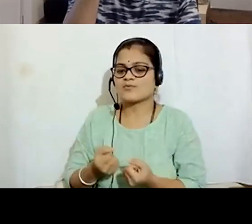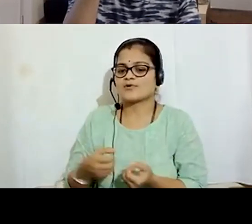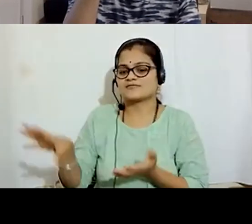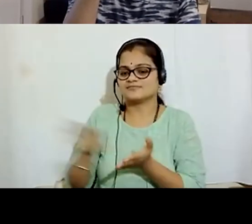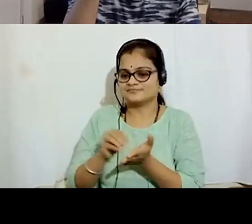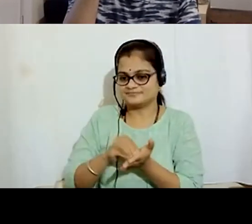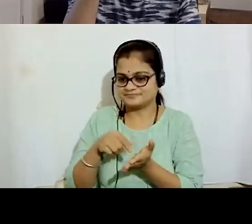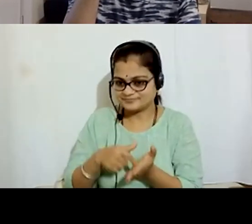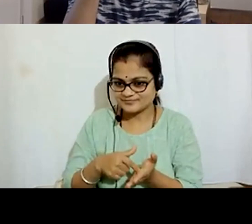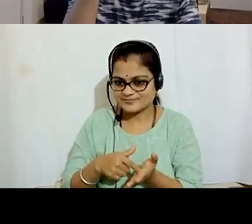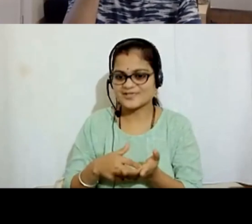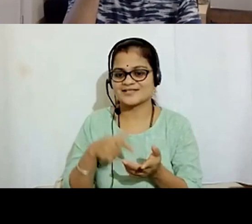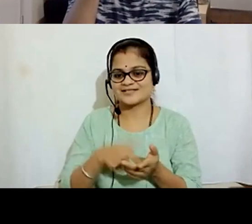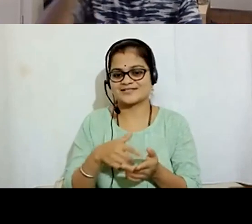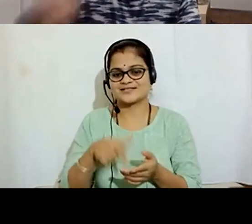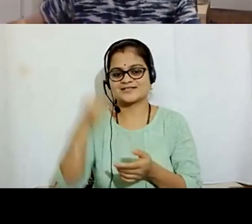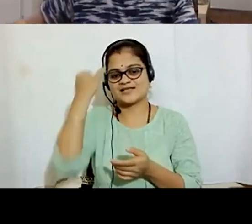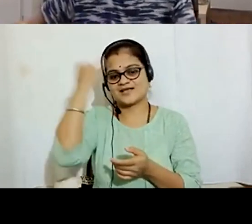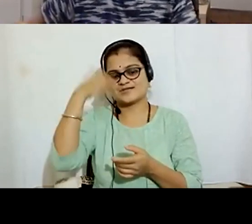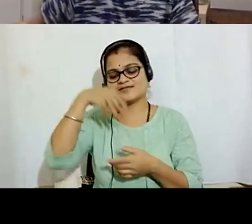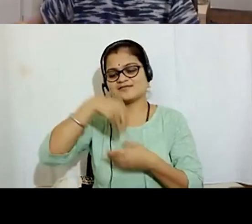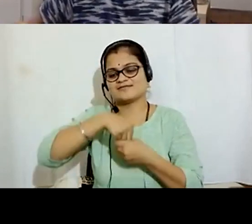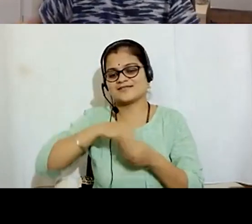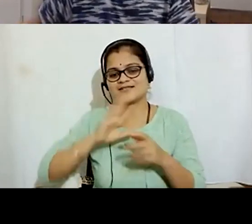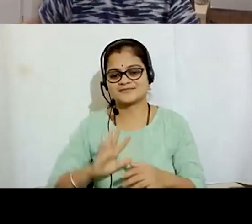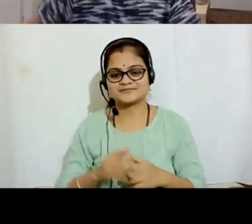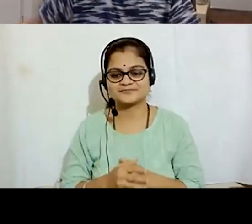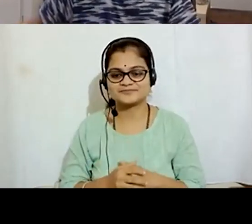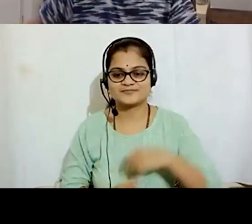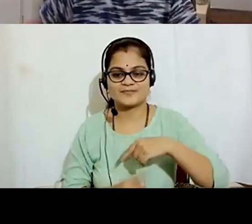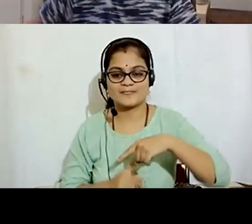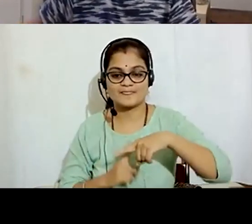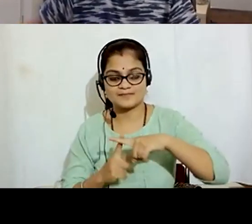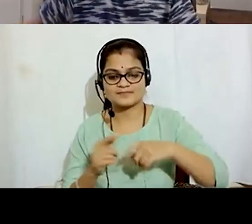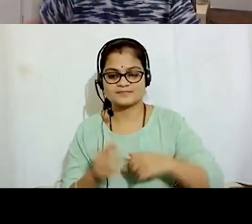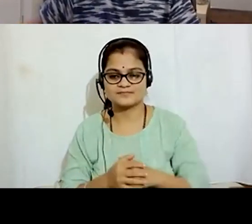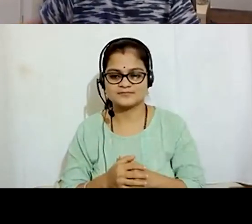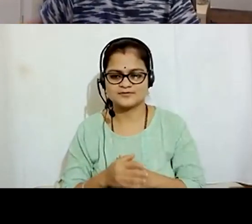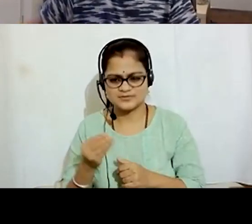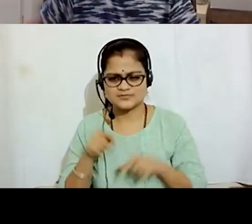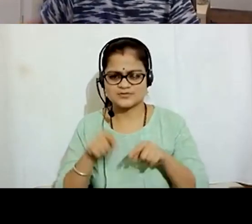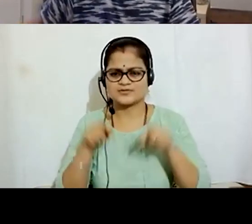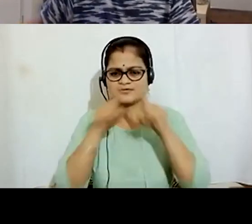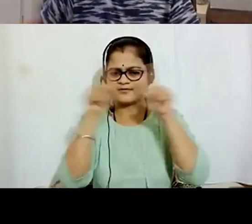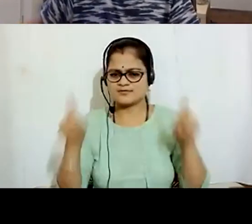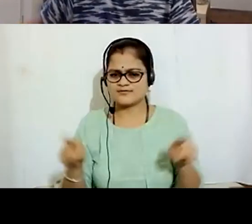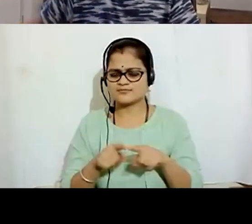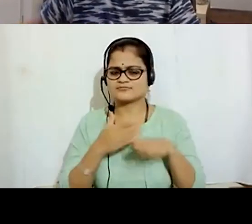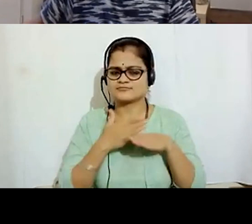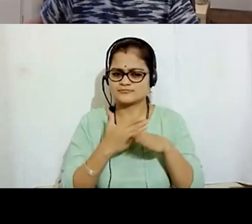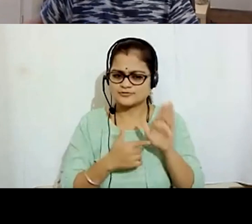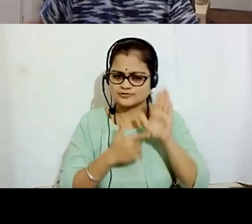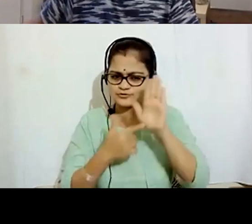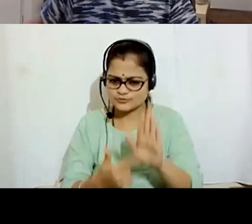the very core of this idea. So I'll present the track once and